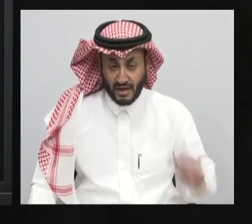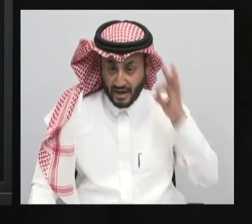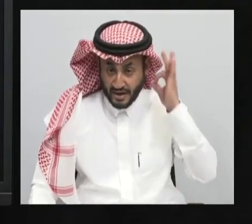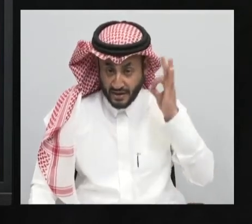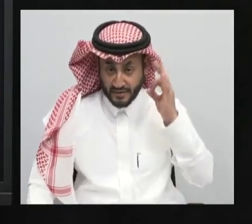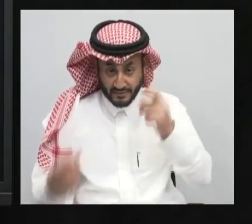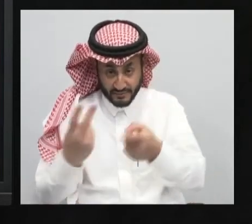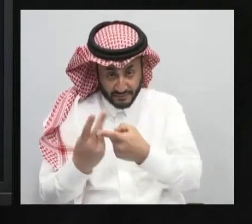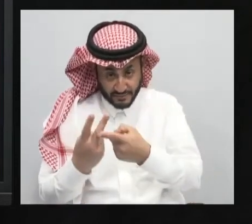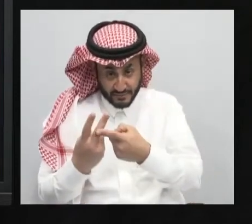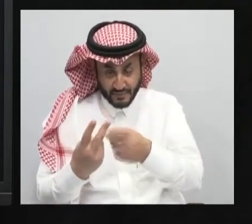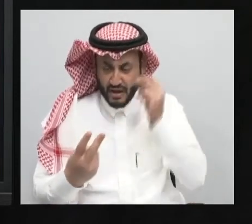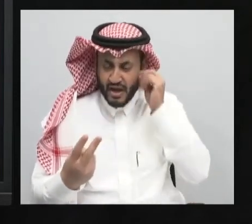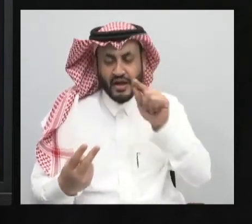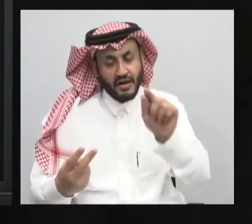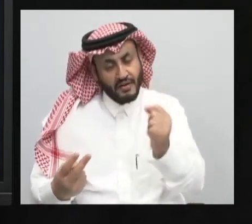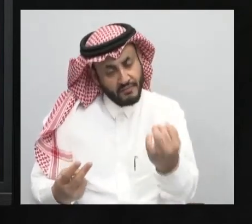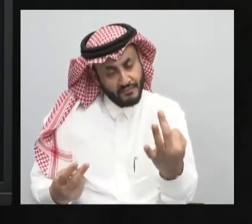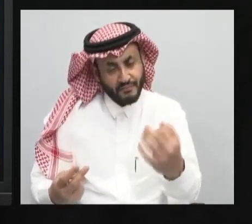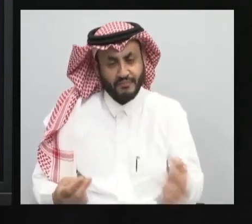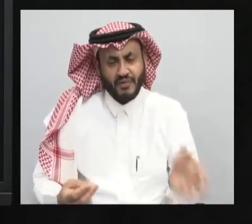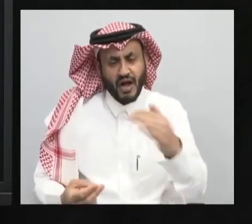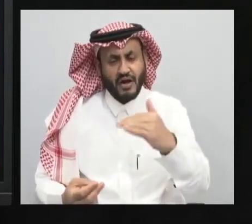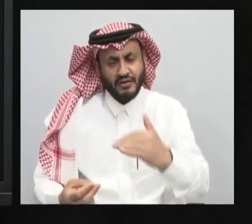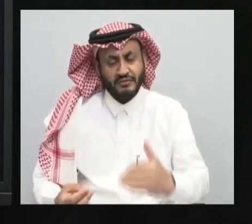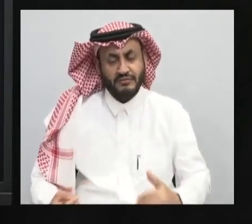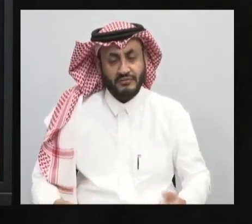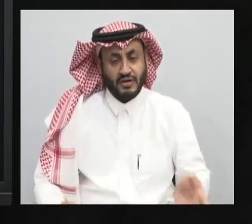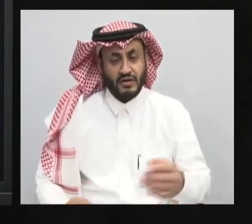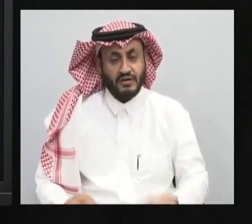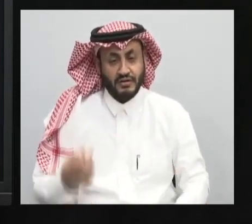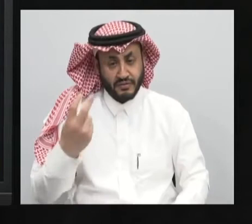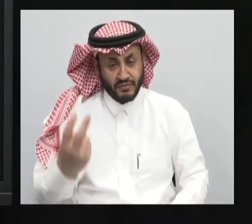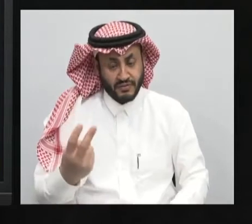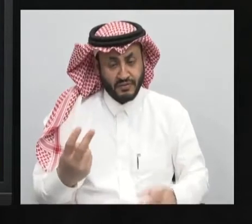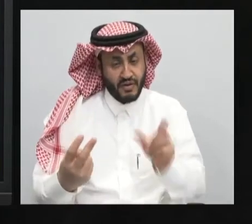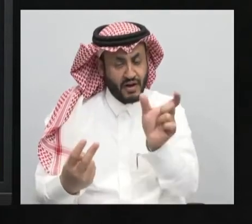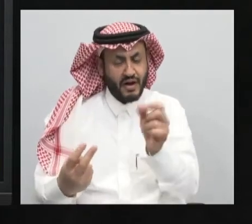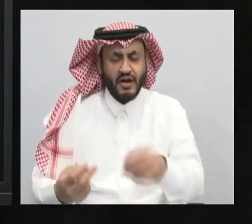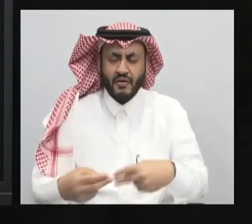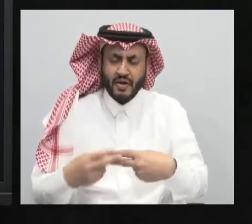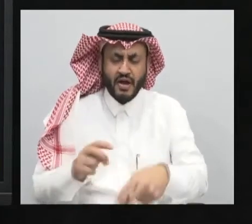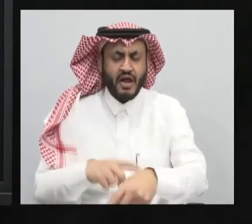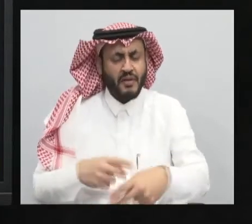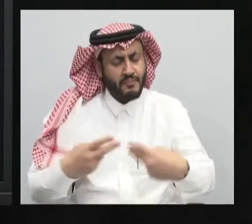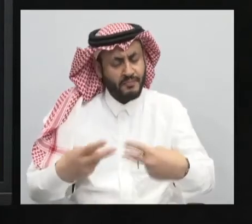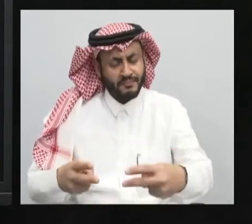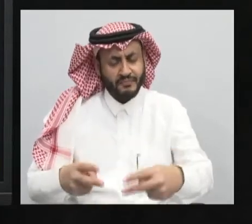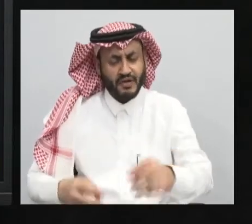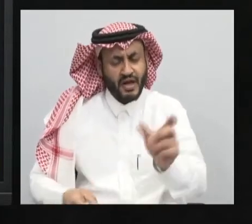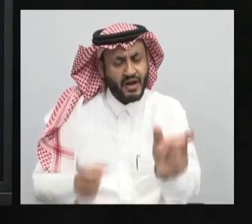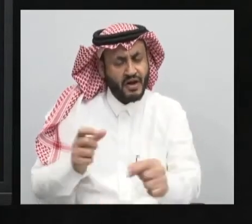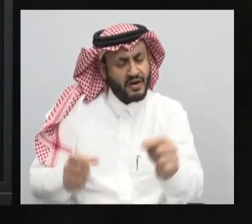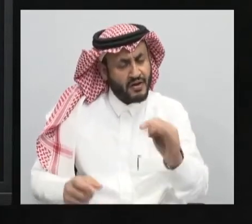to the second conversation and then you put the number. So we will hear it twice. You will have time to try